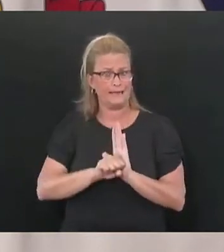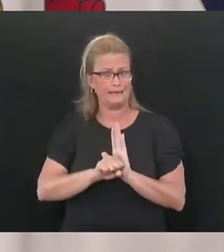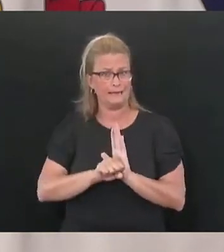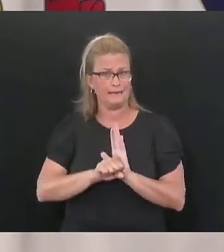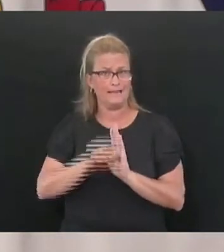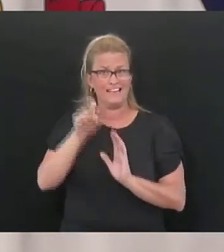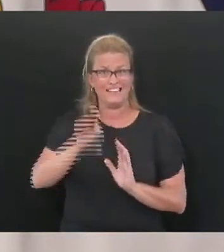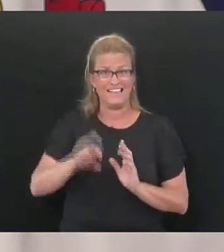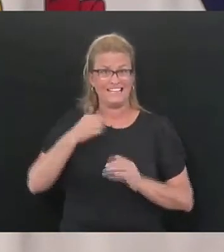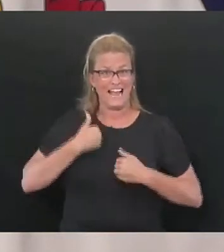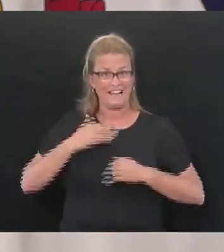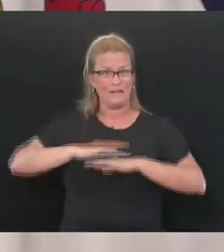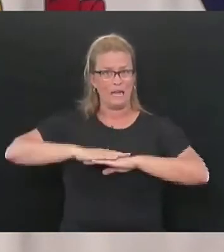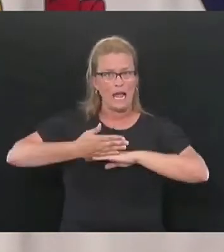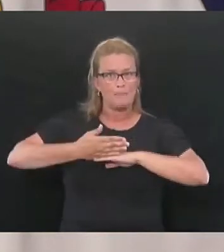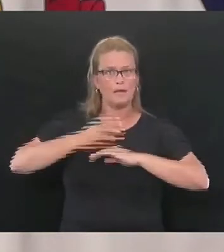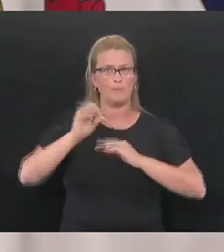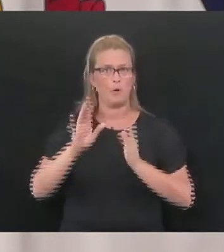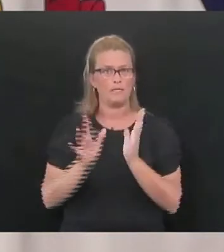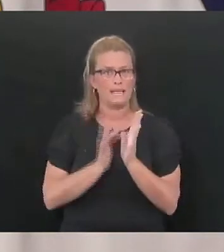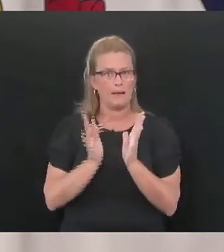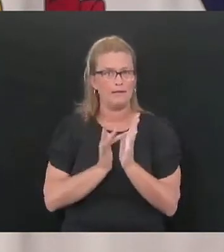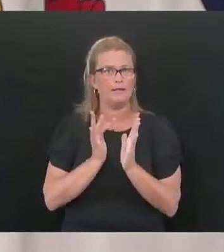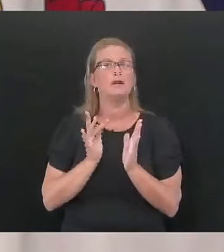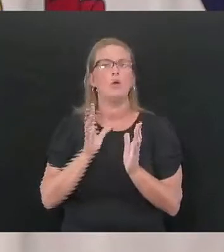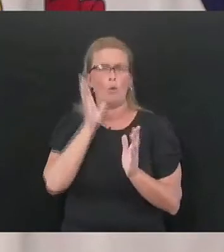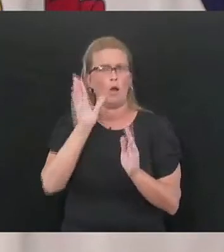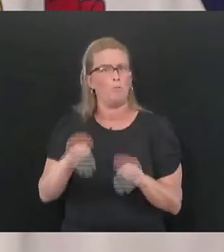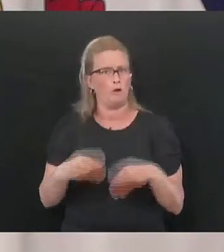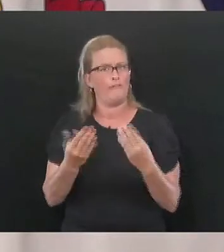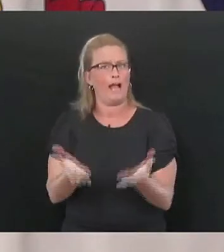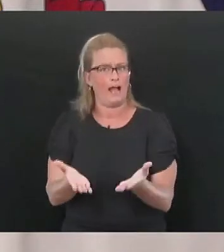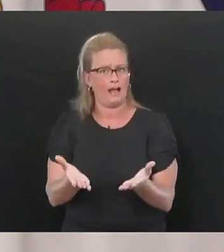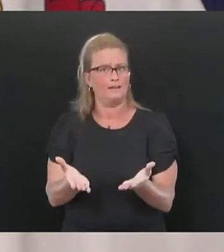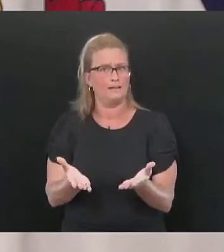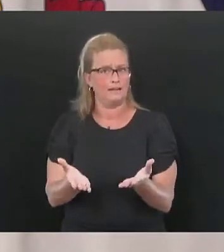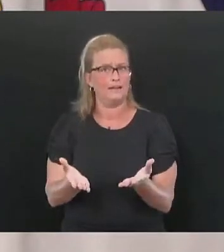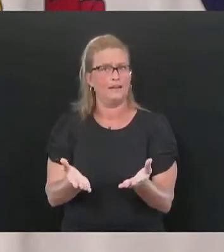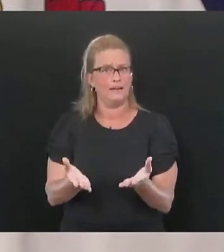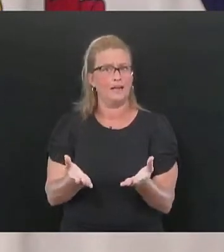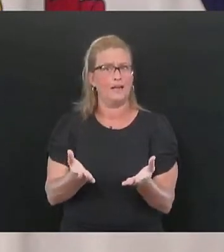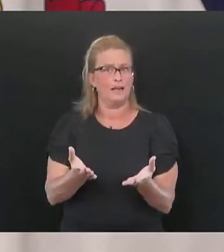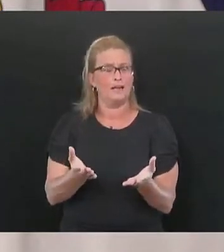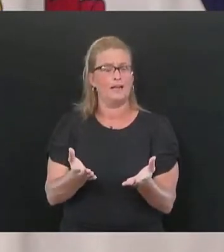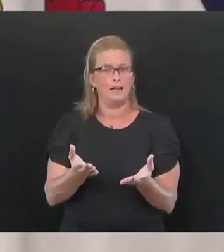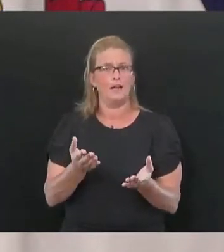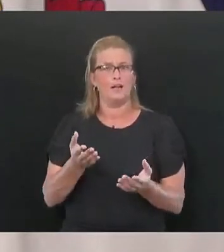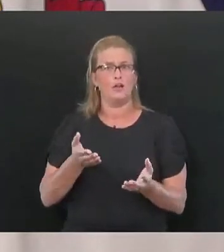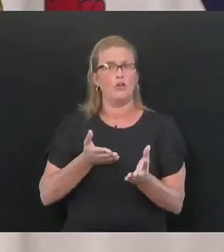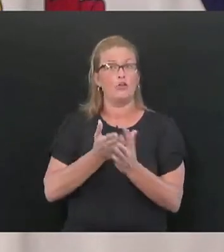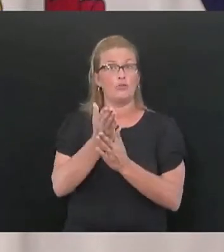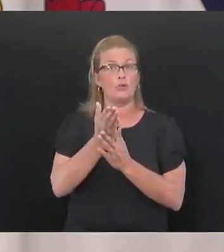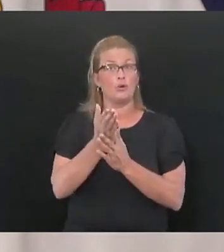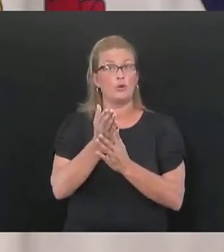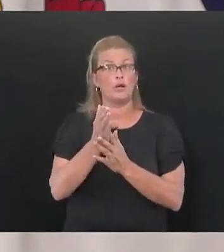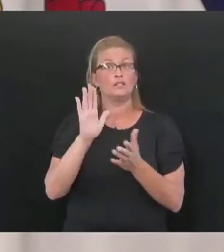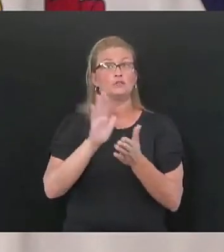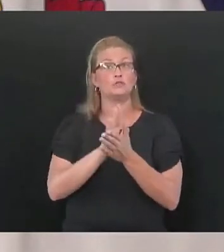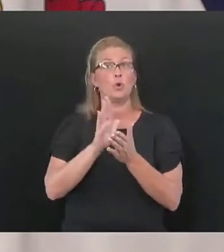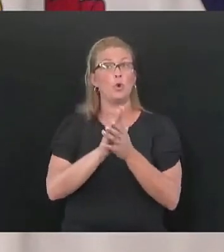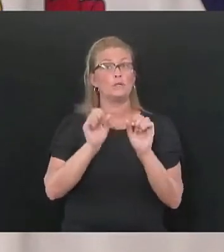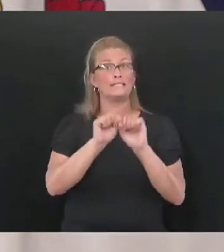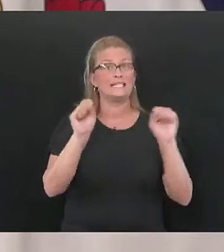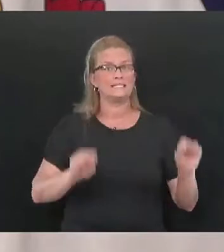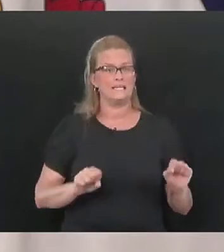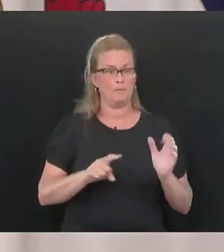a laptop or a tablet. We're going to provide them that, and we're going to provide that through our school system, and they'll use it and